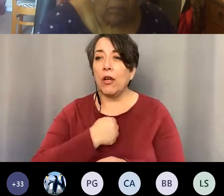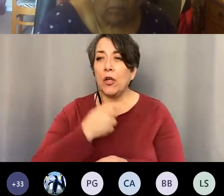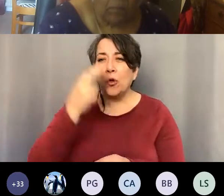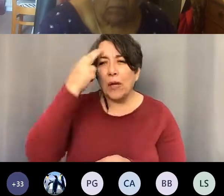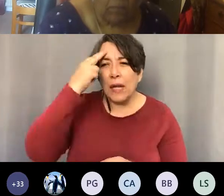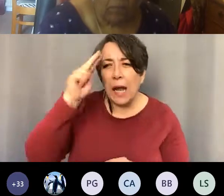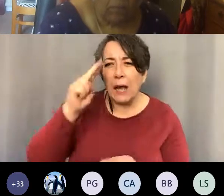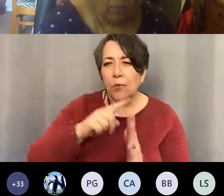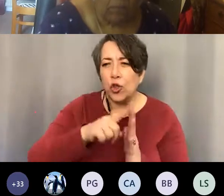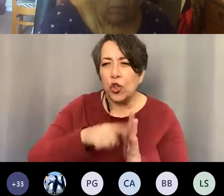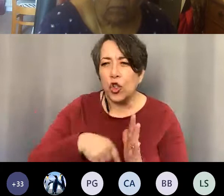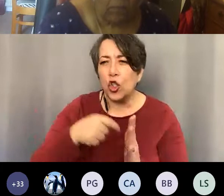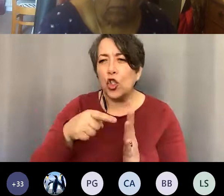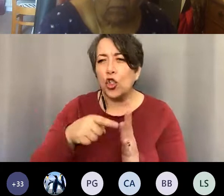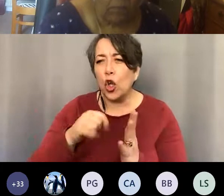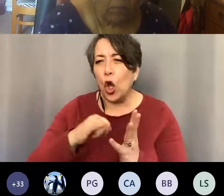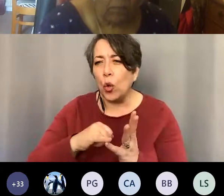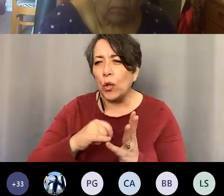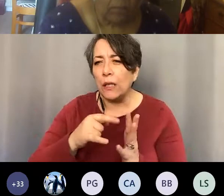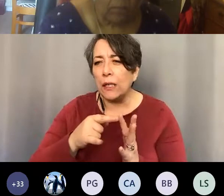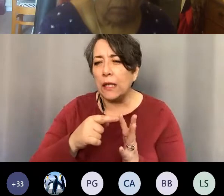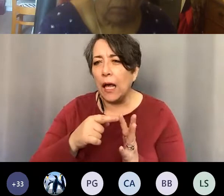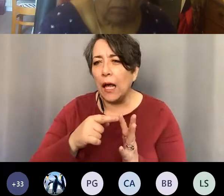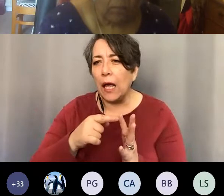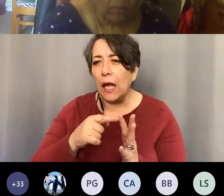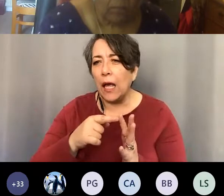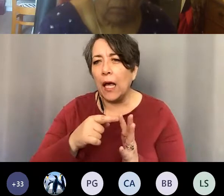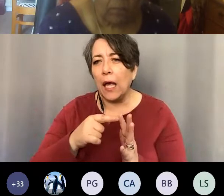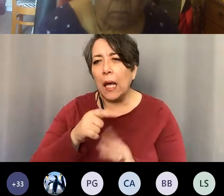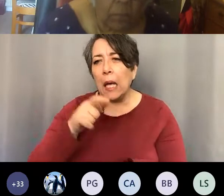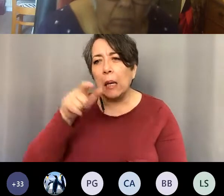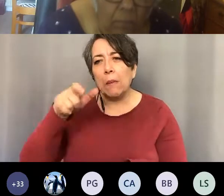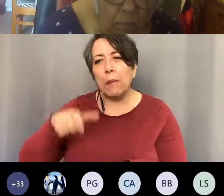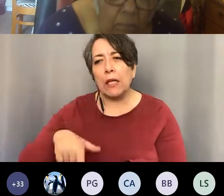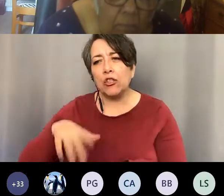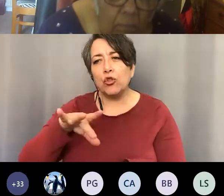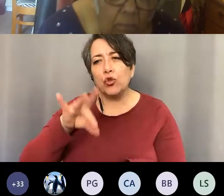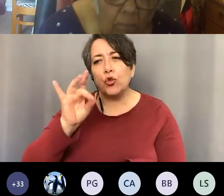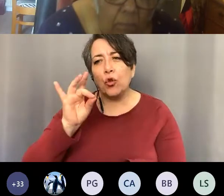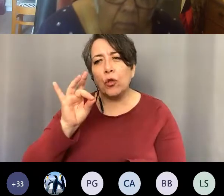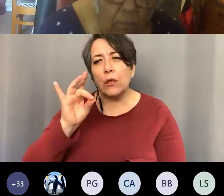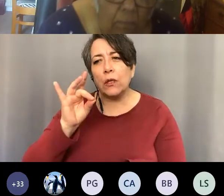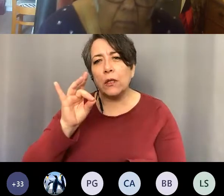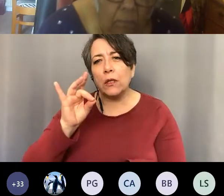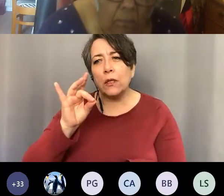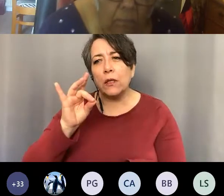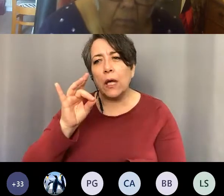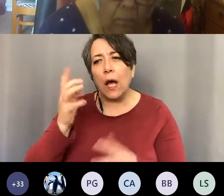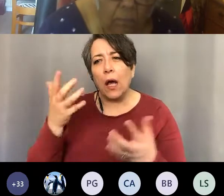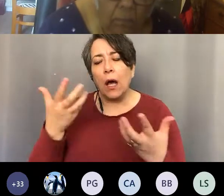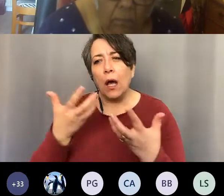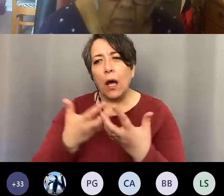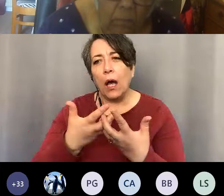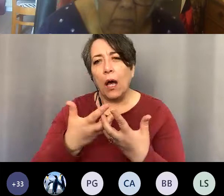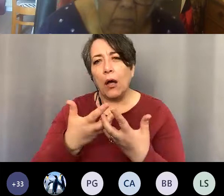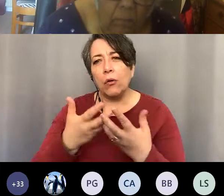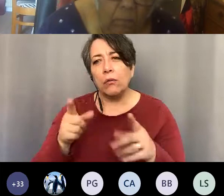asked, where does patient choice come into this, as it feels like it could be sort of commodified or